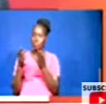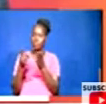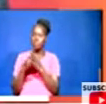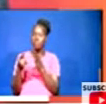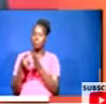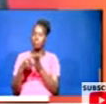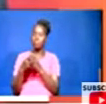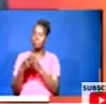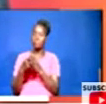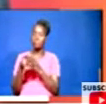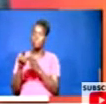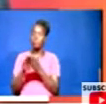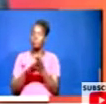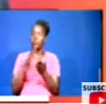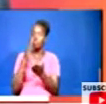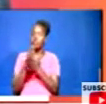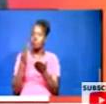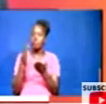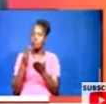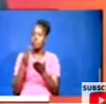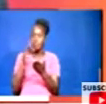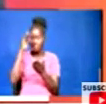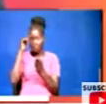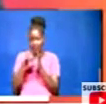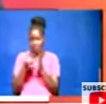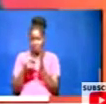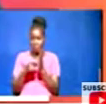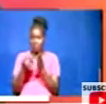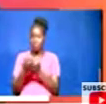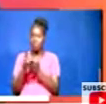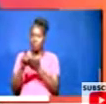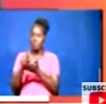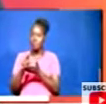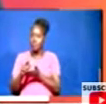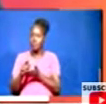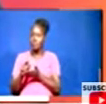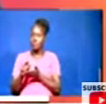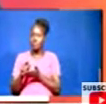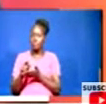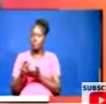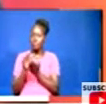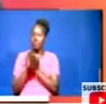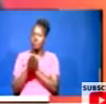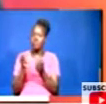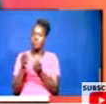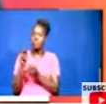blacklisted. And even if you looked at some of the loans that were given, being given by some of these banks like